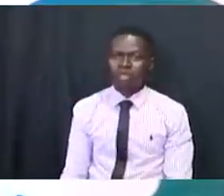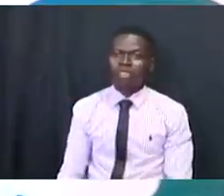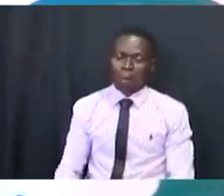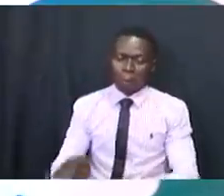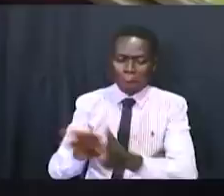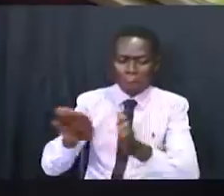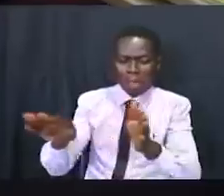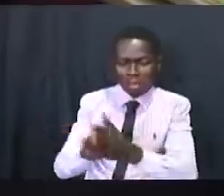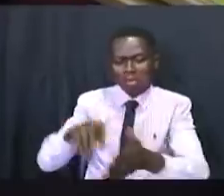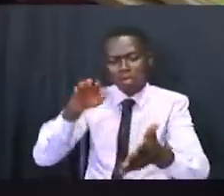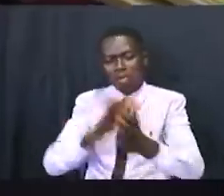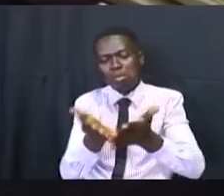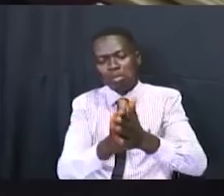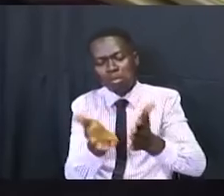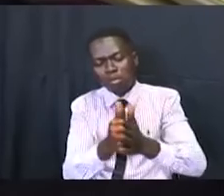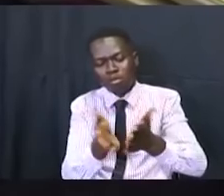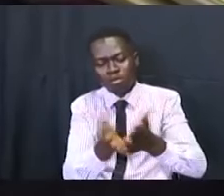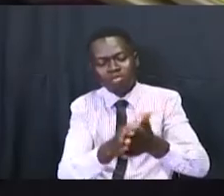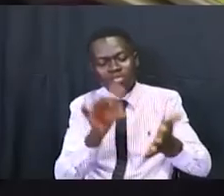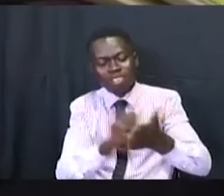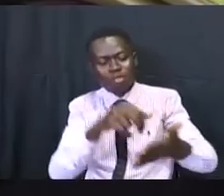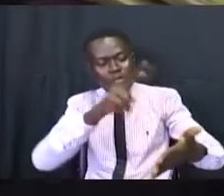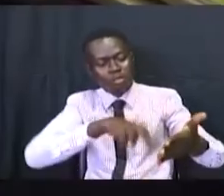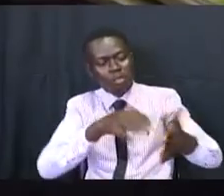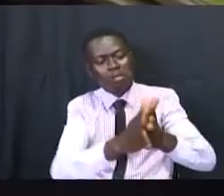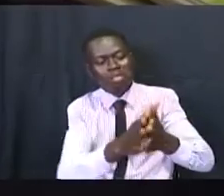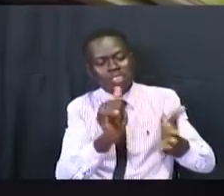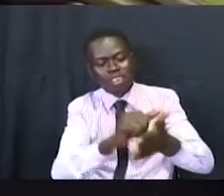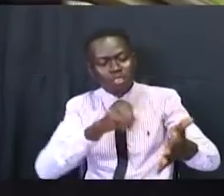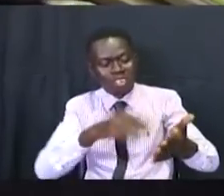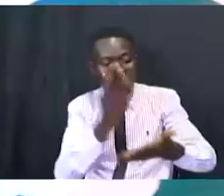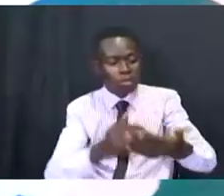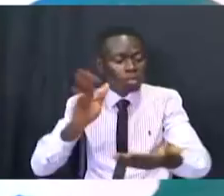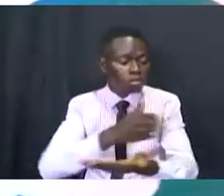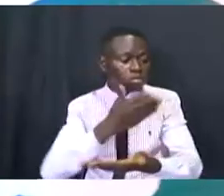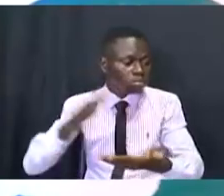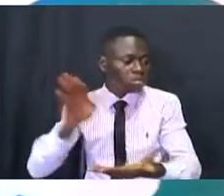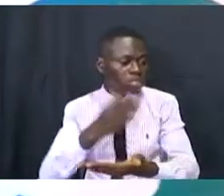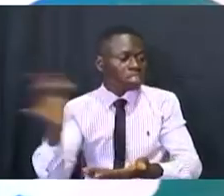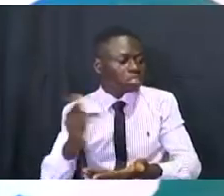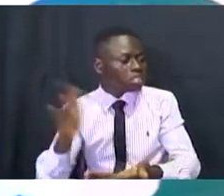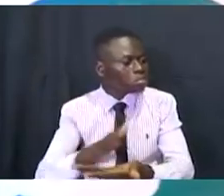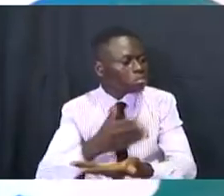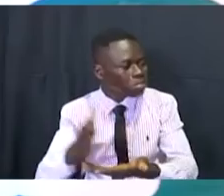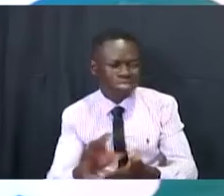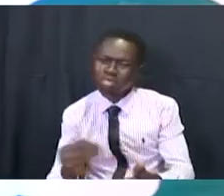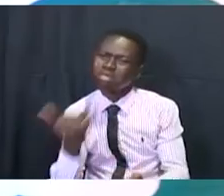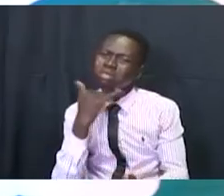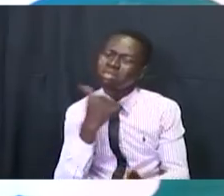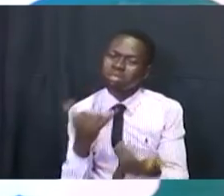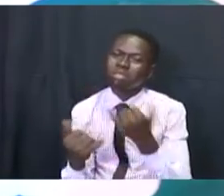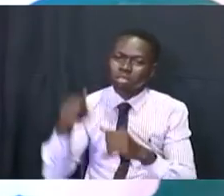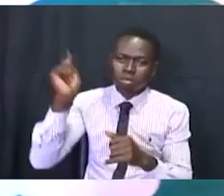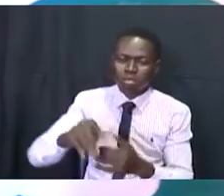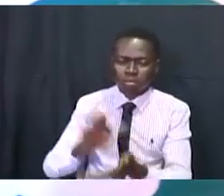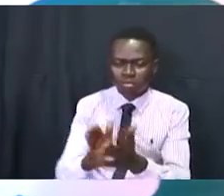we read, the music we listen to, the time we move out and come in, we need to be wise.